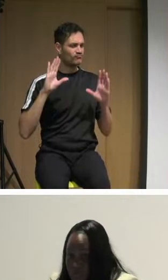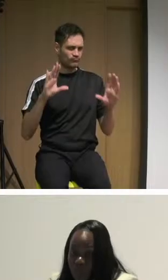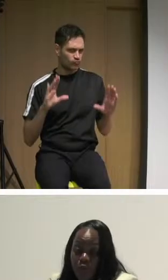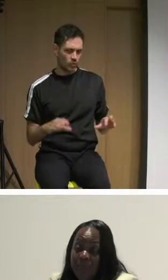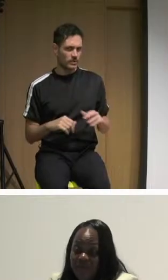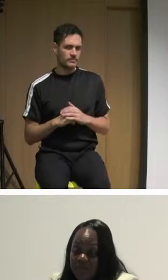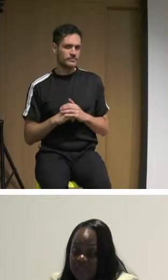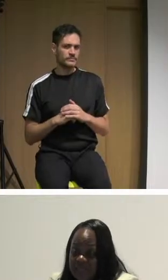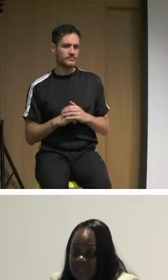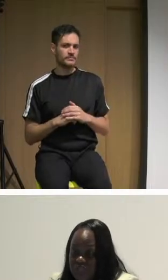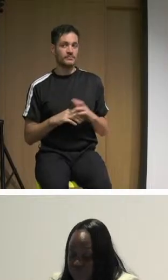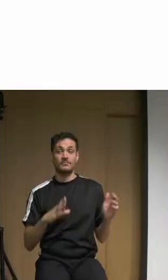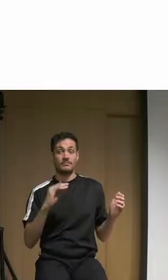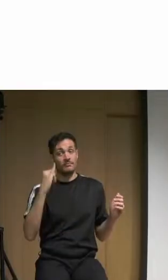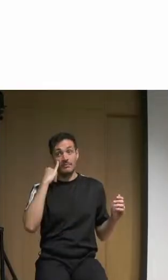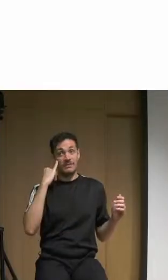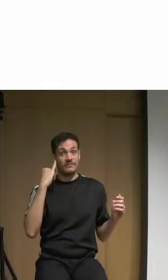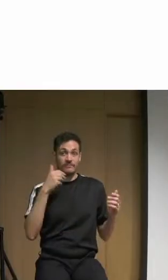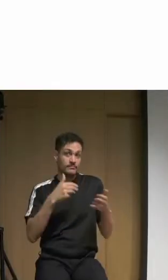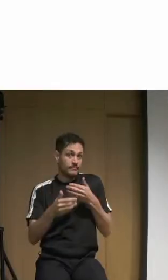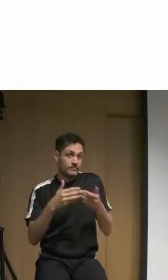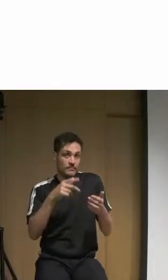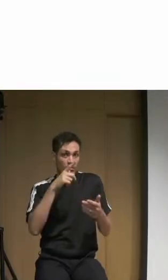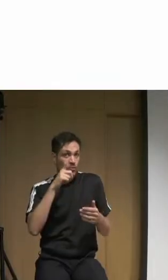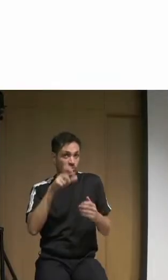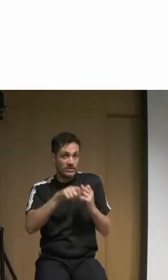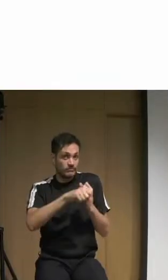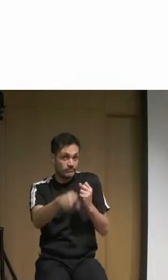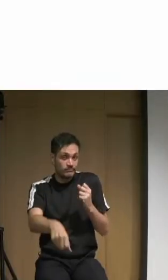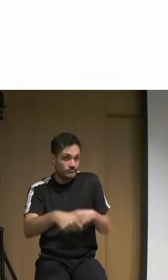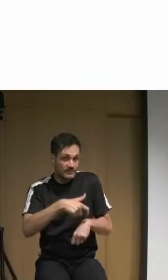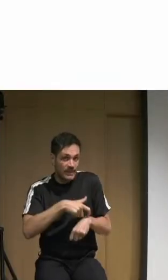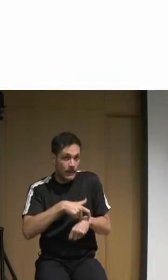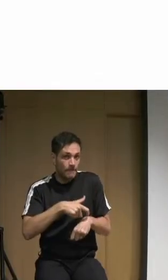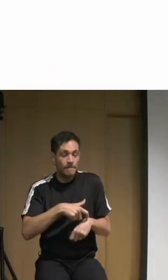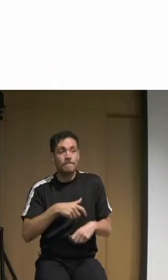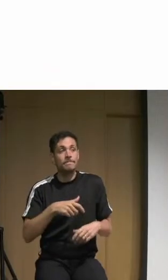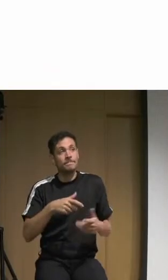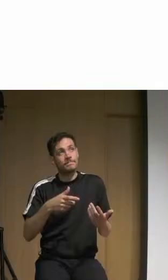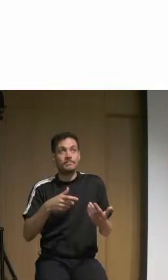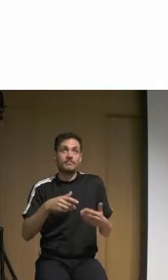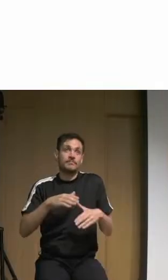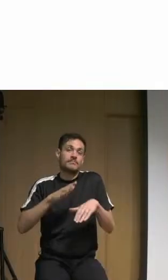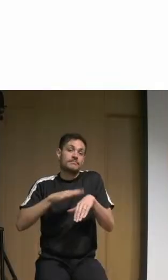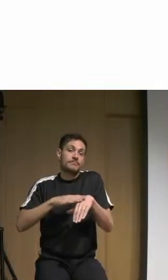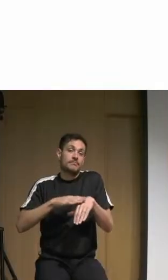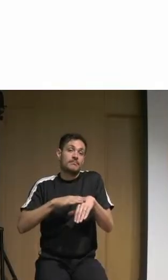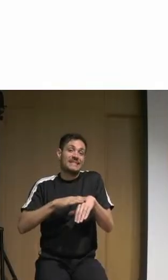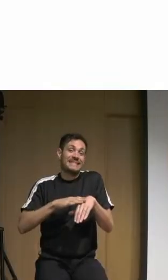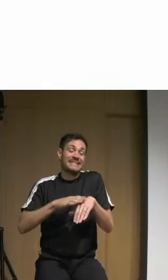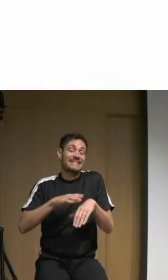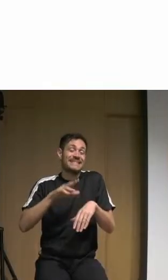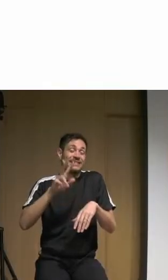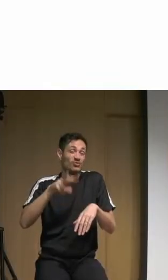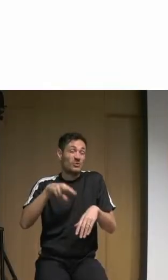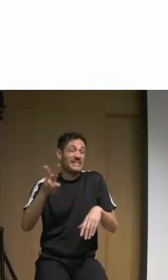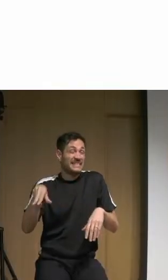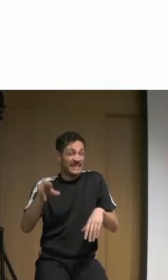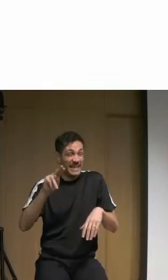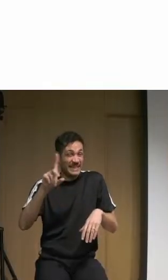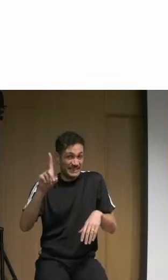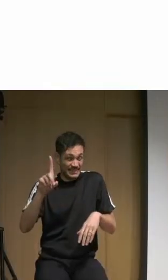whoever. Whomever needs additional time, but at least by the 22nd, we would have everyone's information, and we can at least send that back